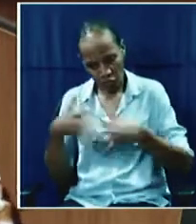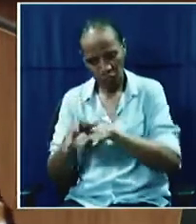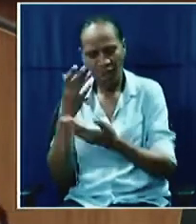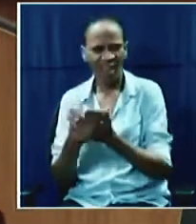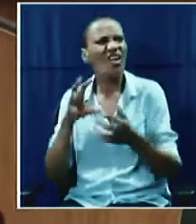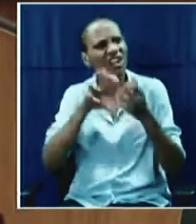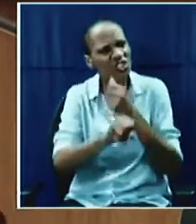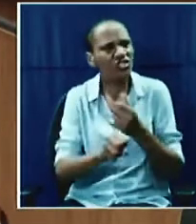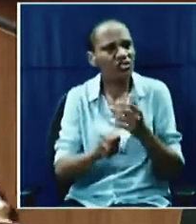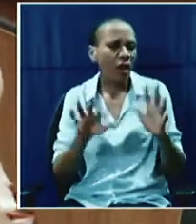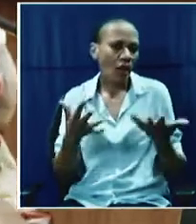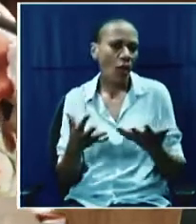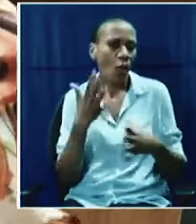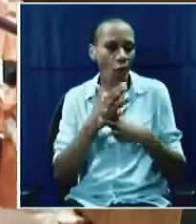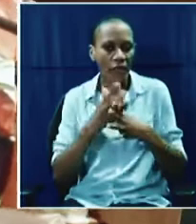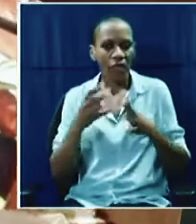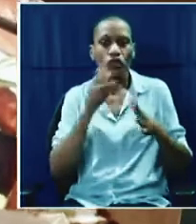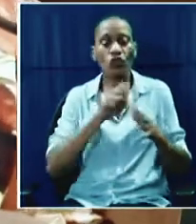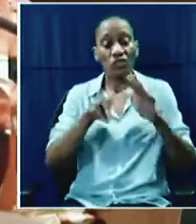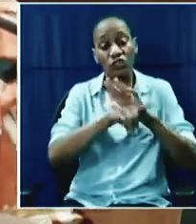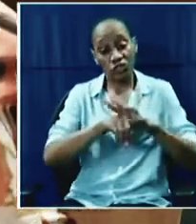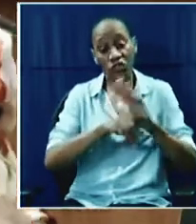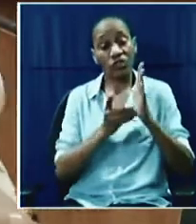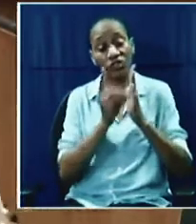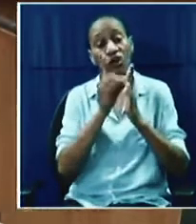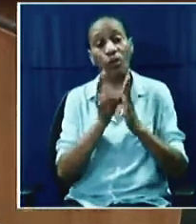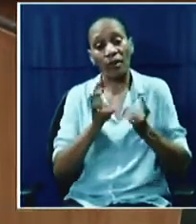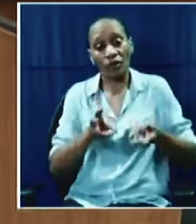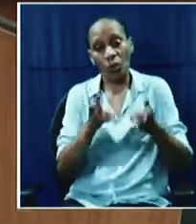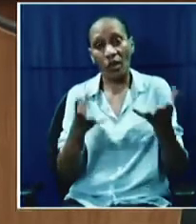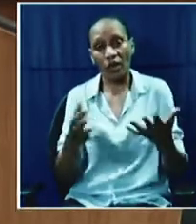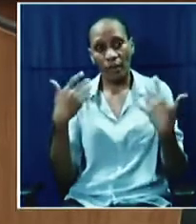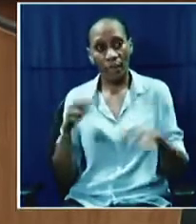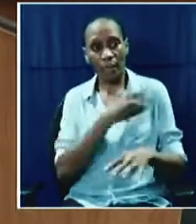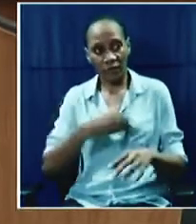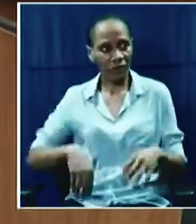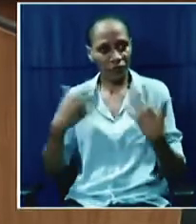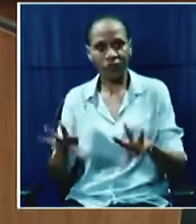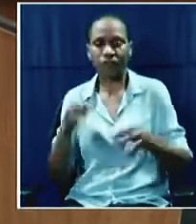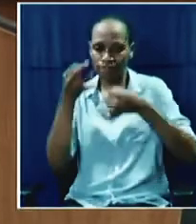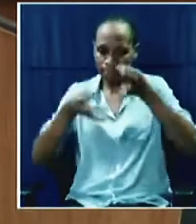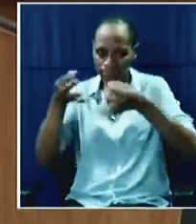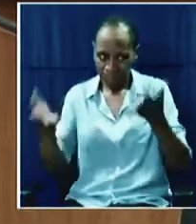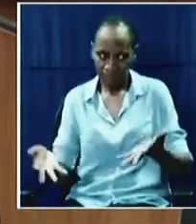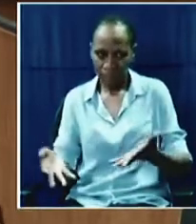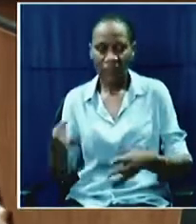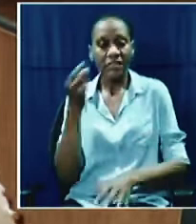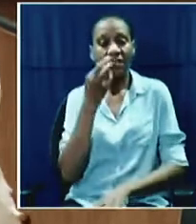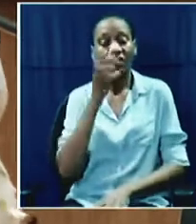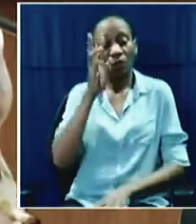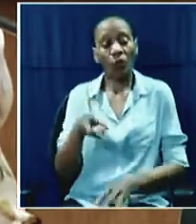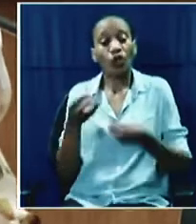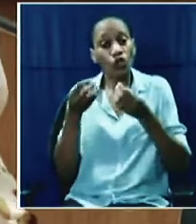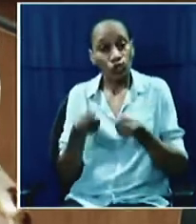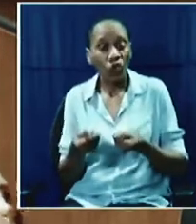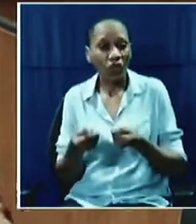achieved through the district development model that the President talked about, to address the prevailing